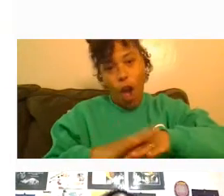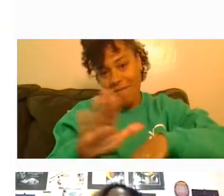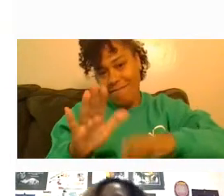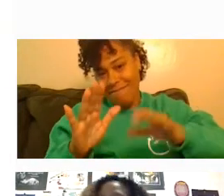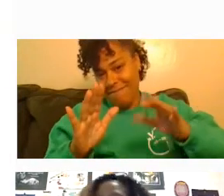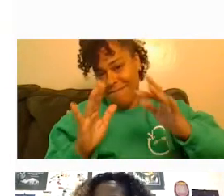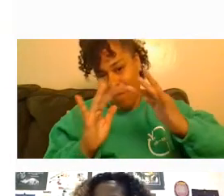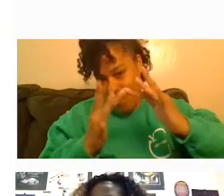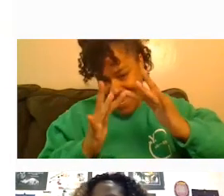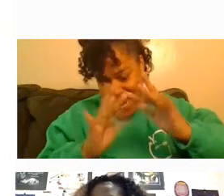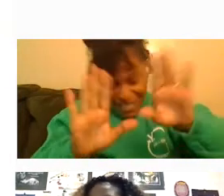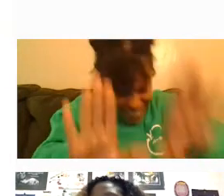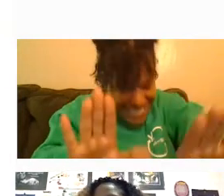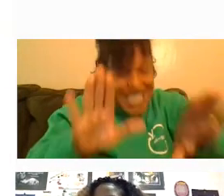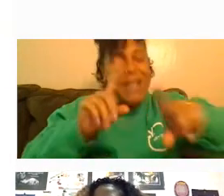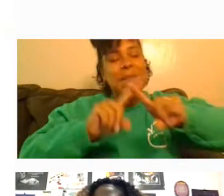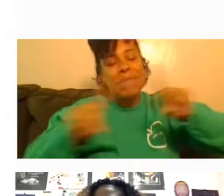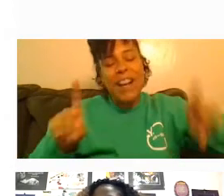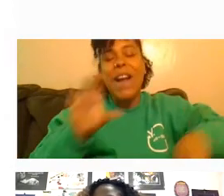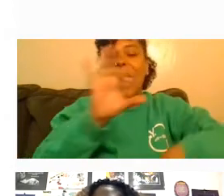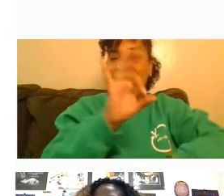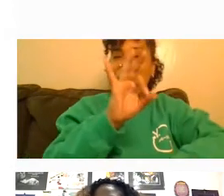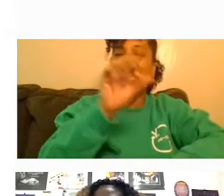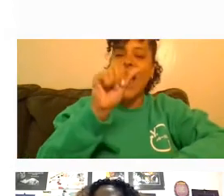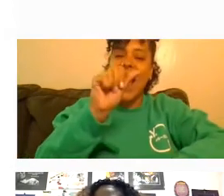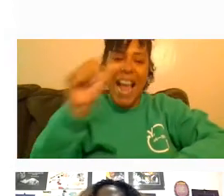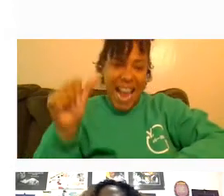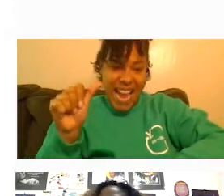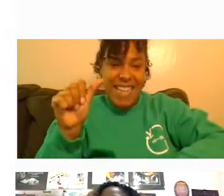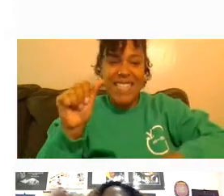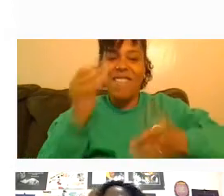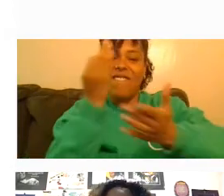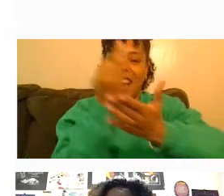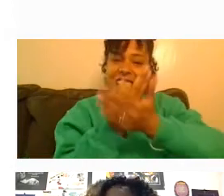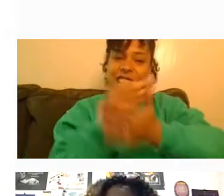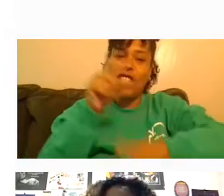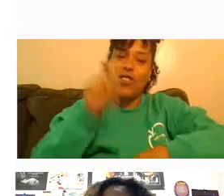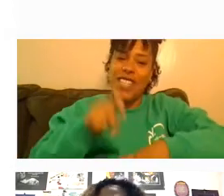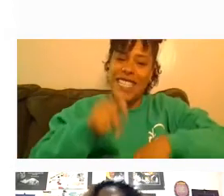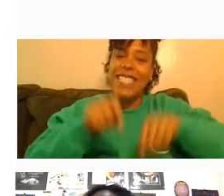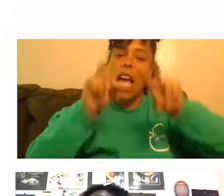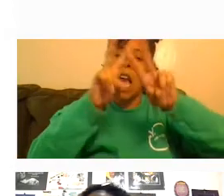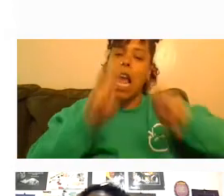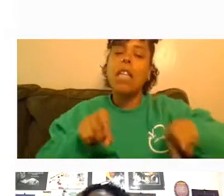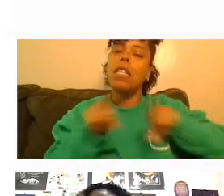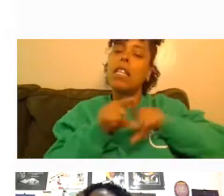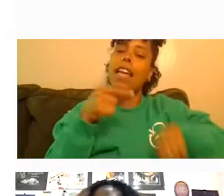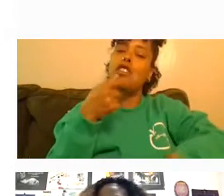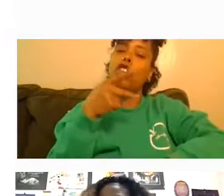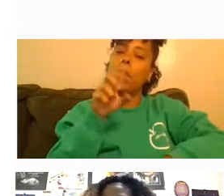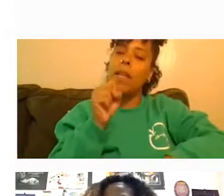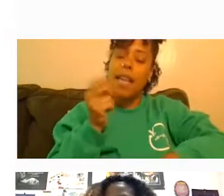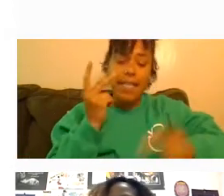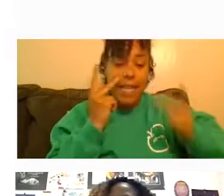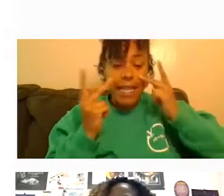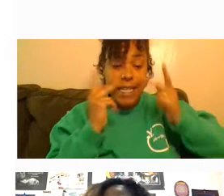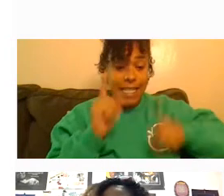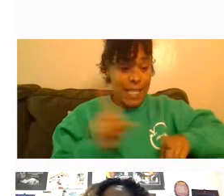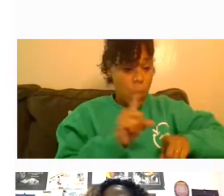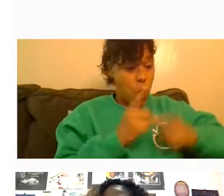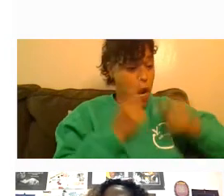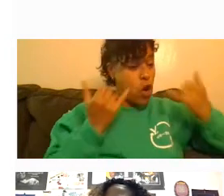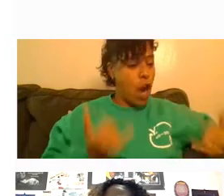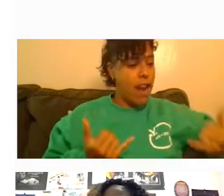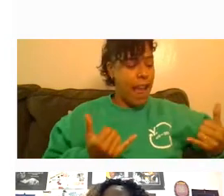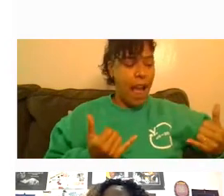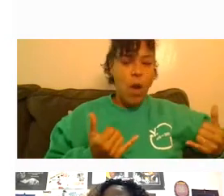the F&A, the financial needs analysis, is a GPS. It looks at where you are, where you want to go, and it gets you there effectively. See, think about